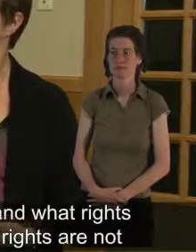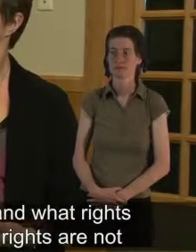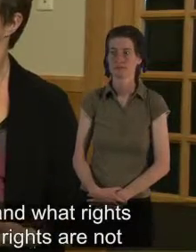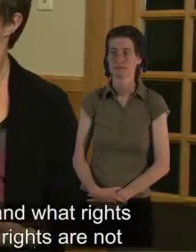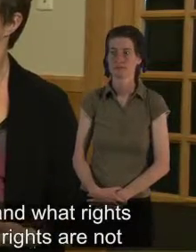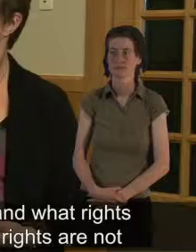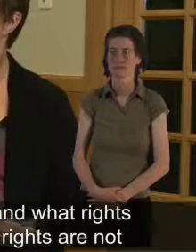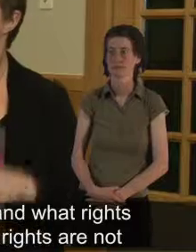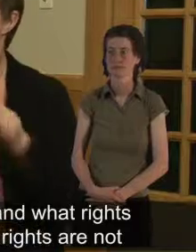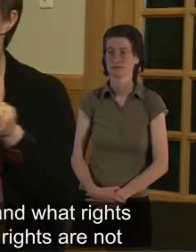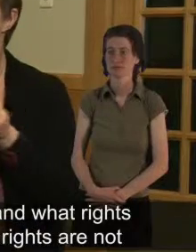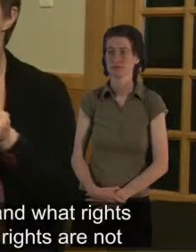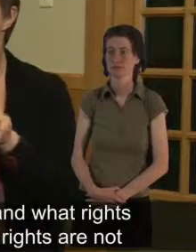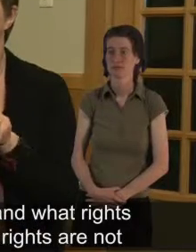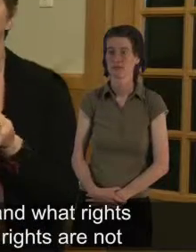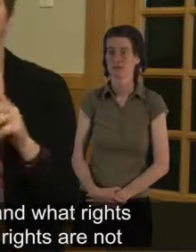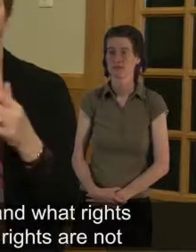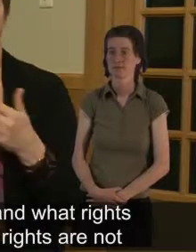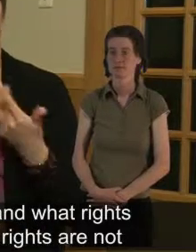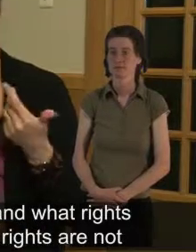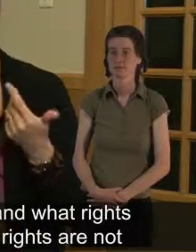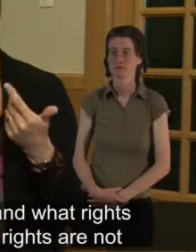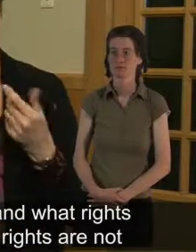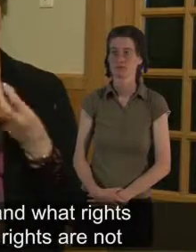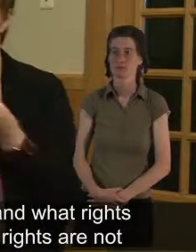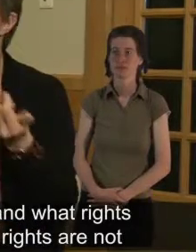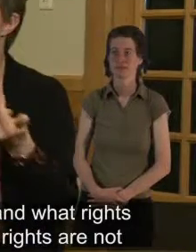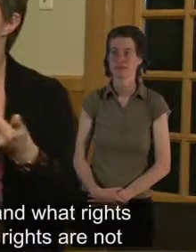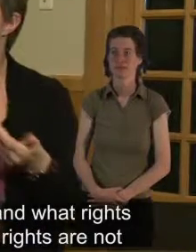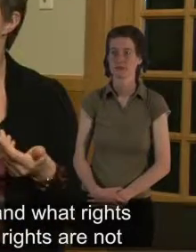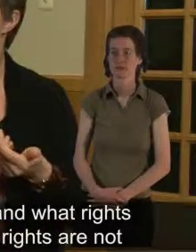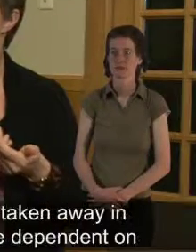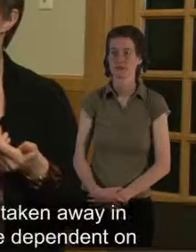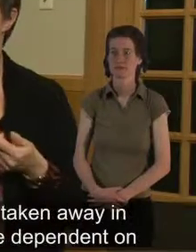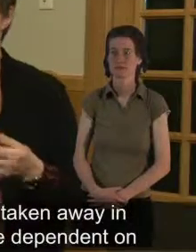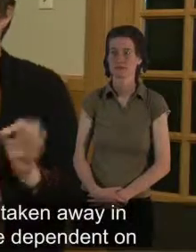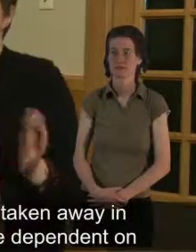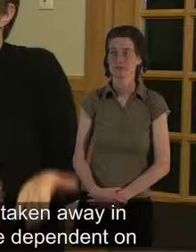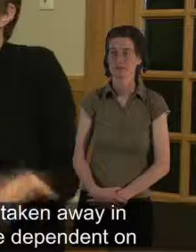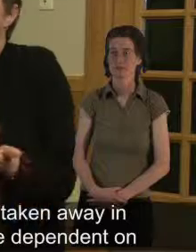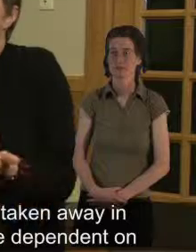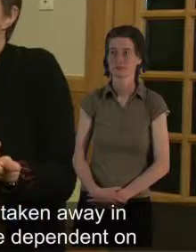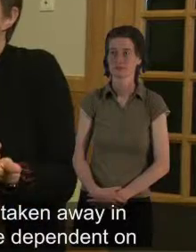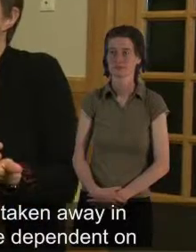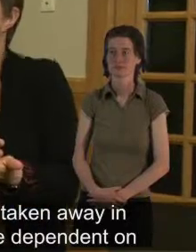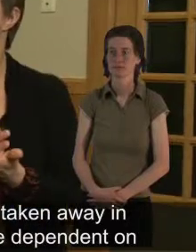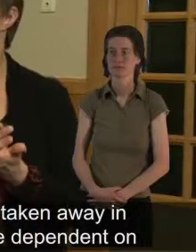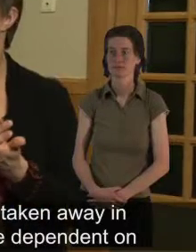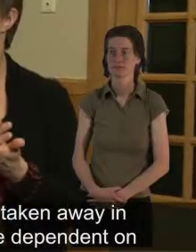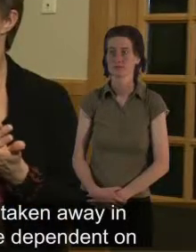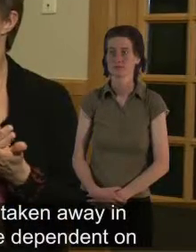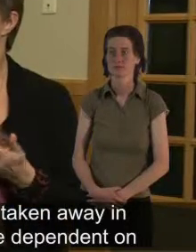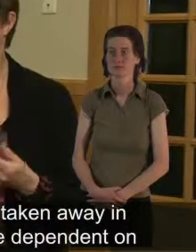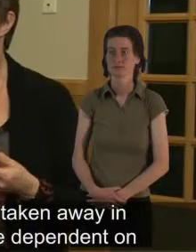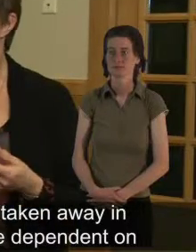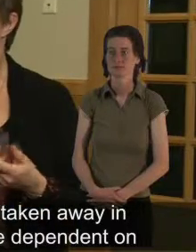means. So, for example, some rights are not actually absolute. They can